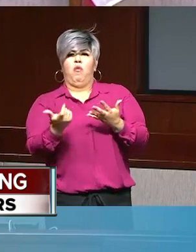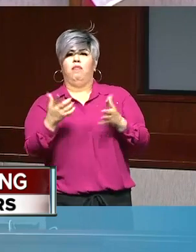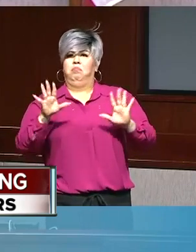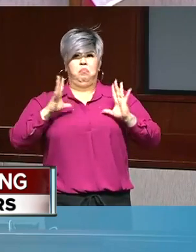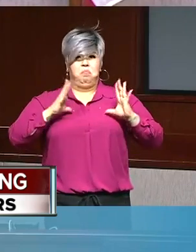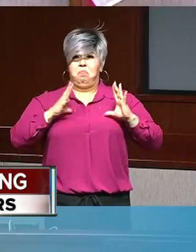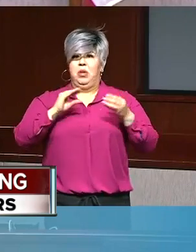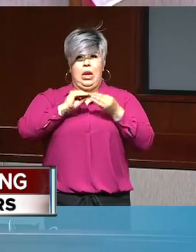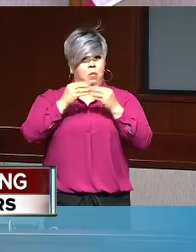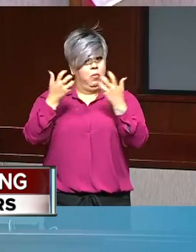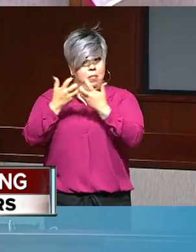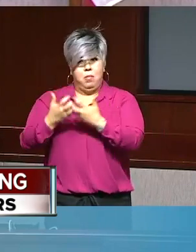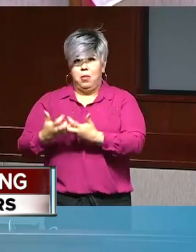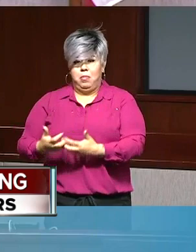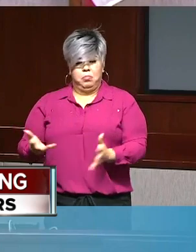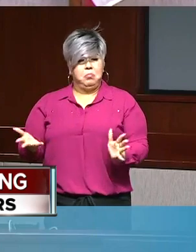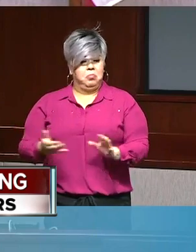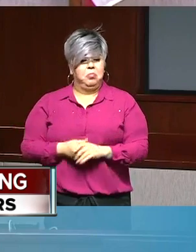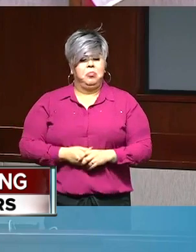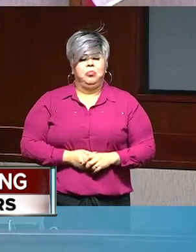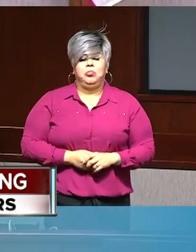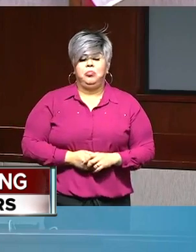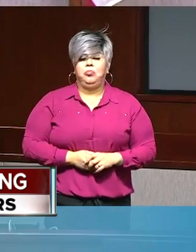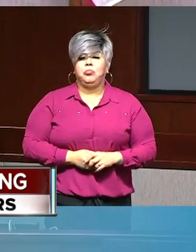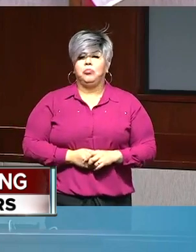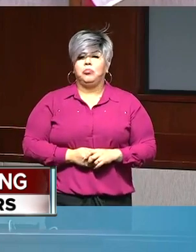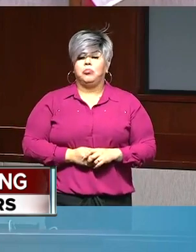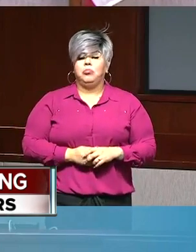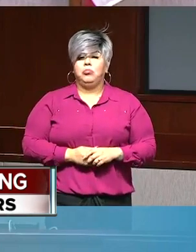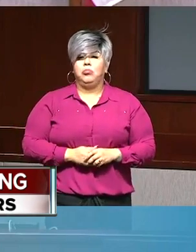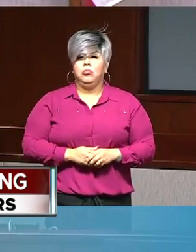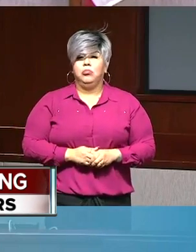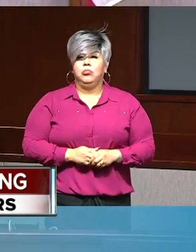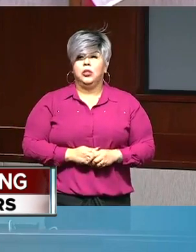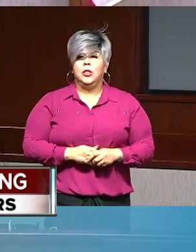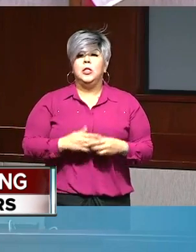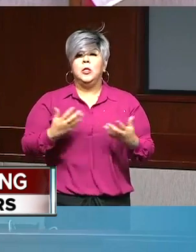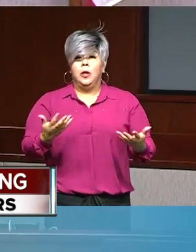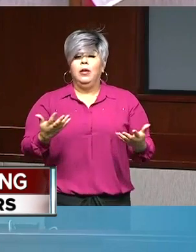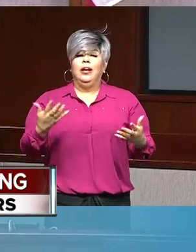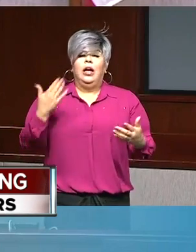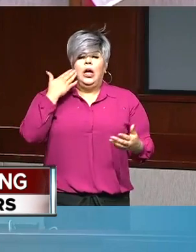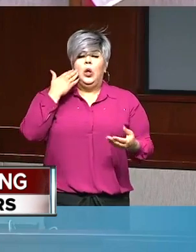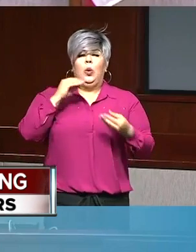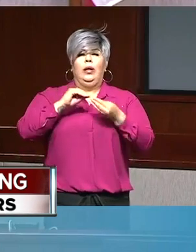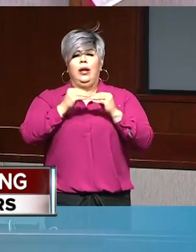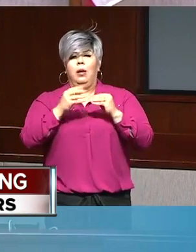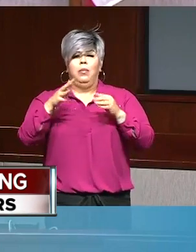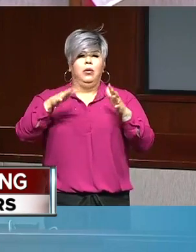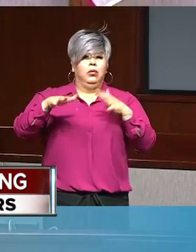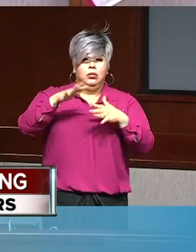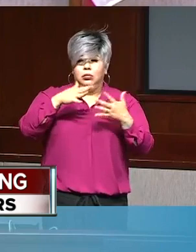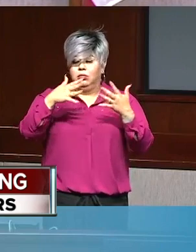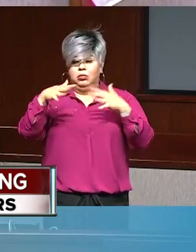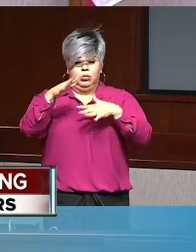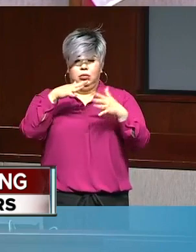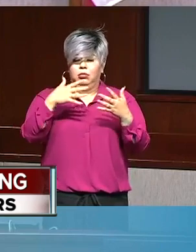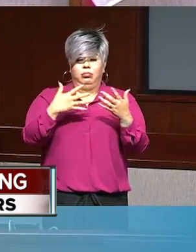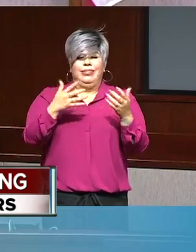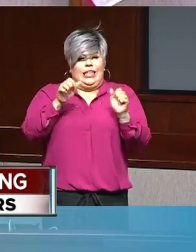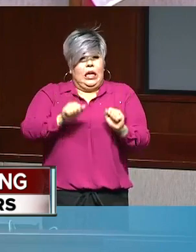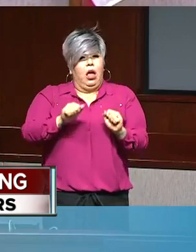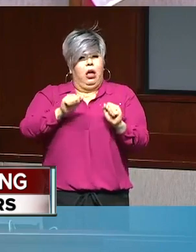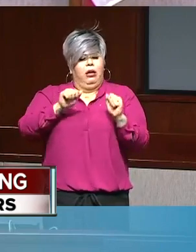forward, likely. And while that is certainly confusing to most